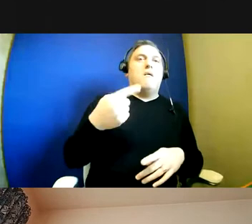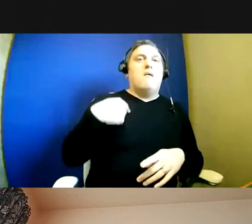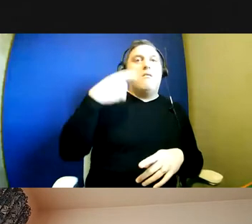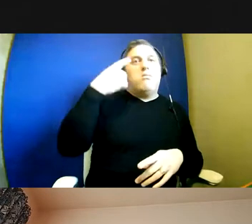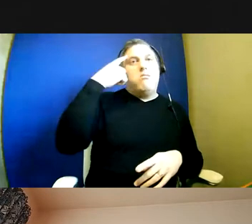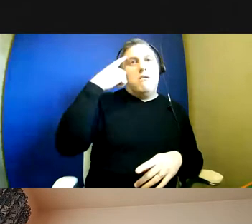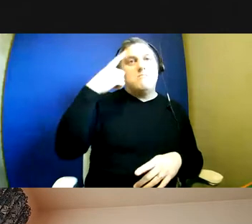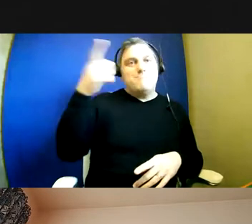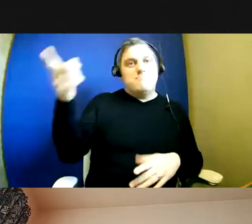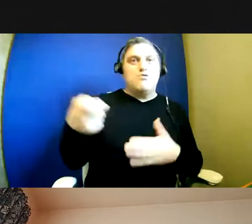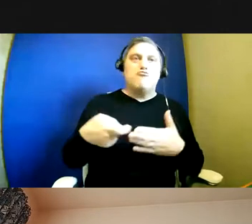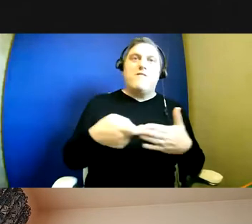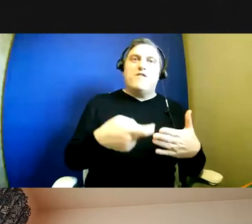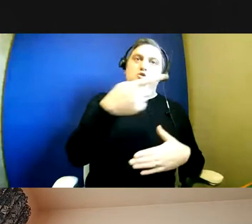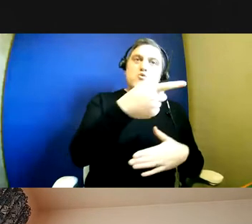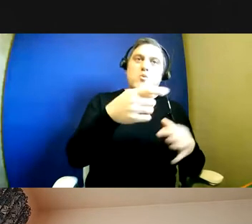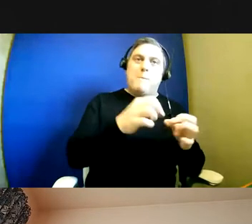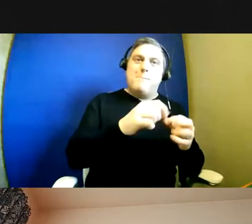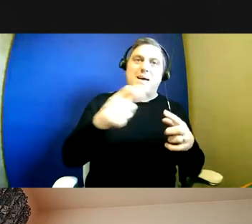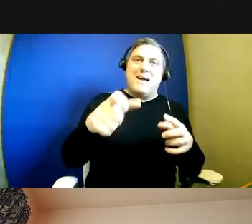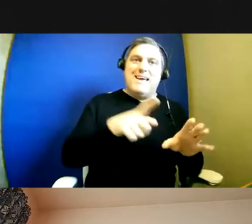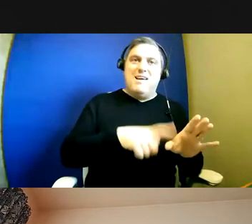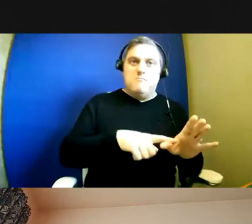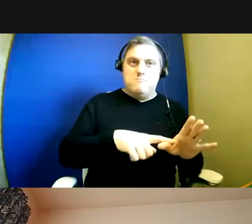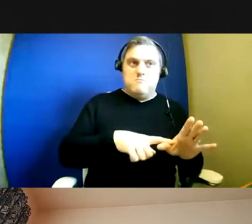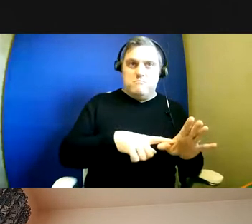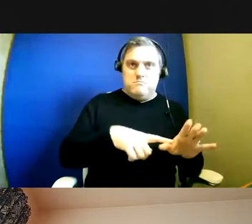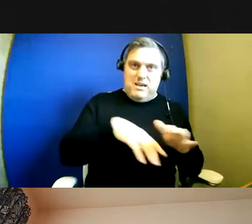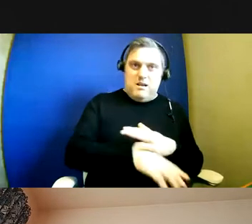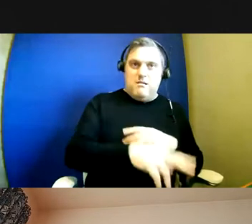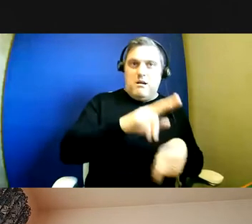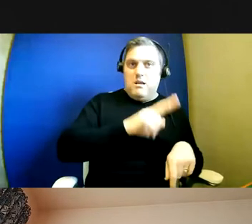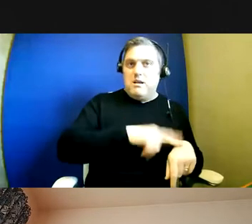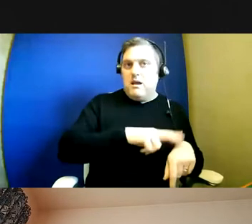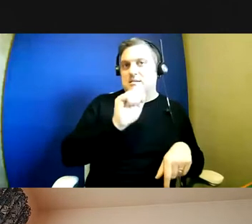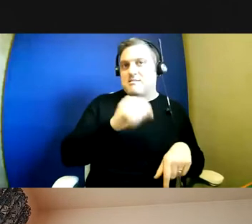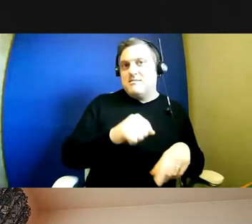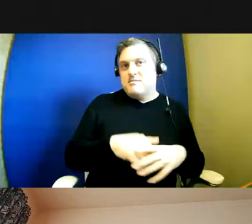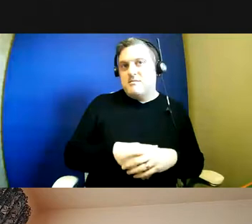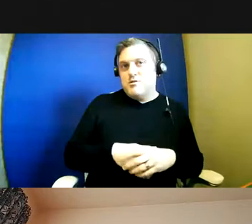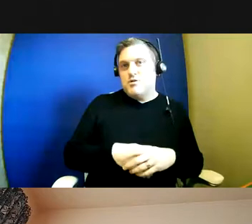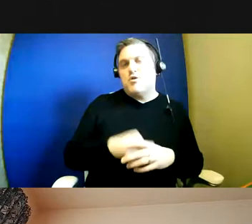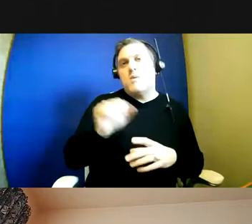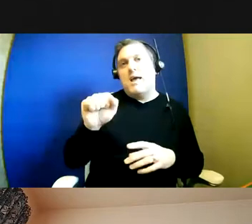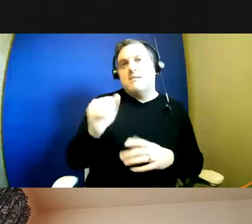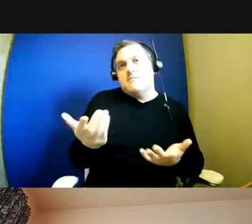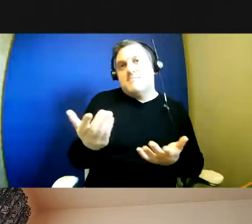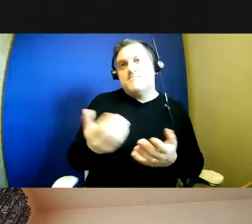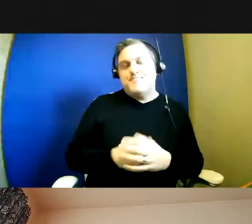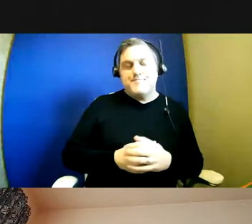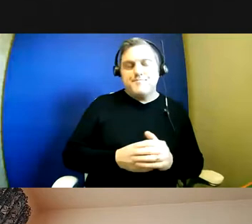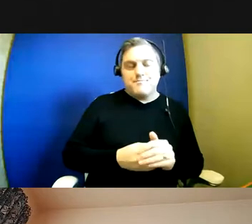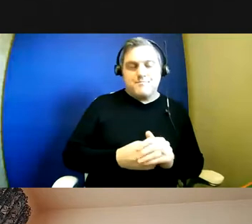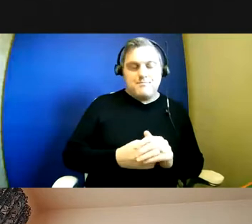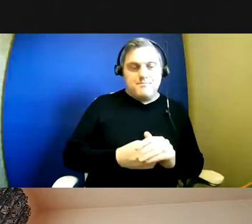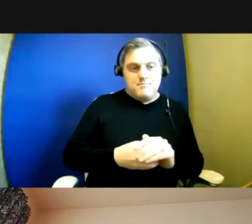would want to refer to Becky and her team in the clinic. So yeah, thank you very much for asking that